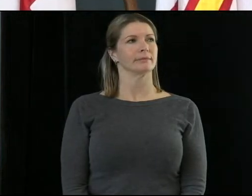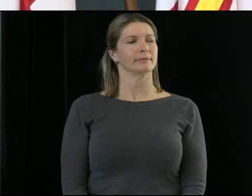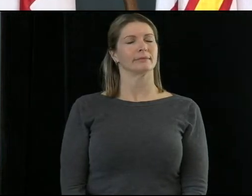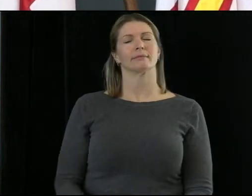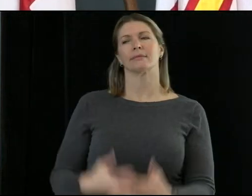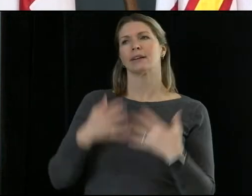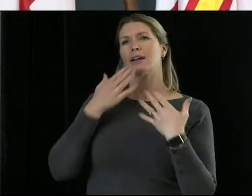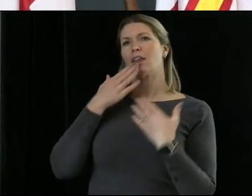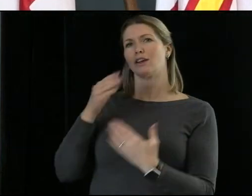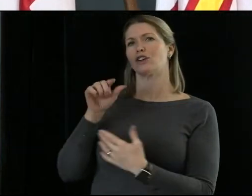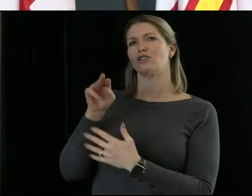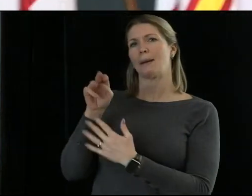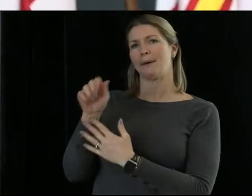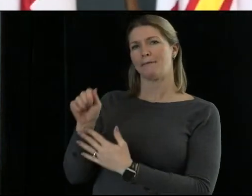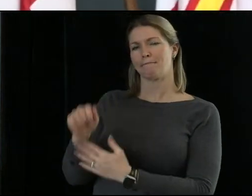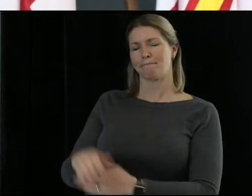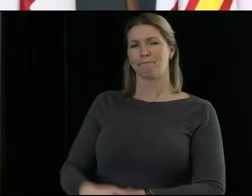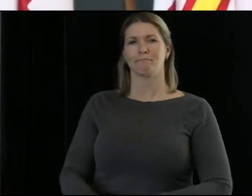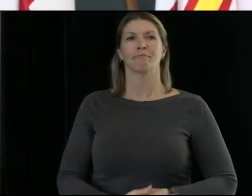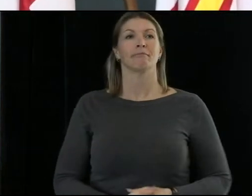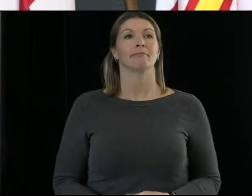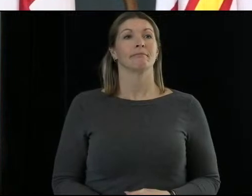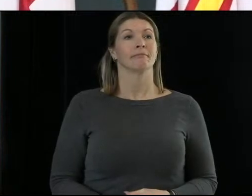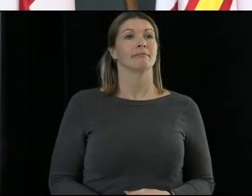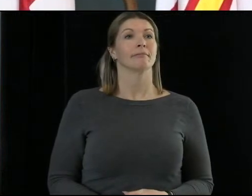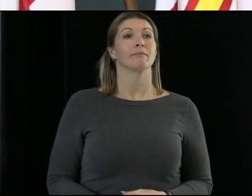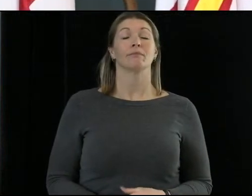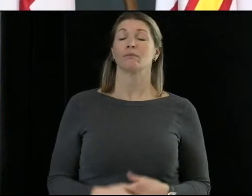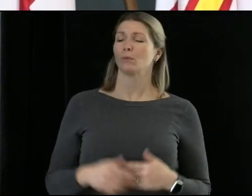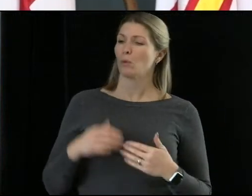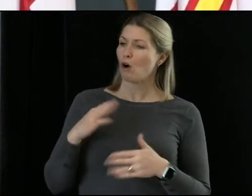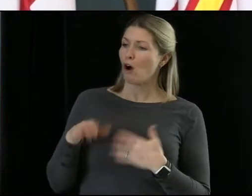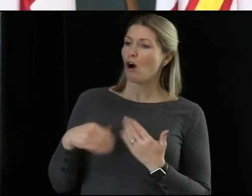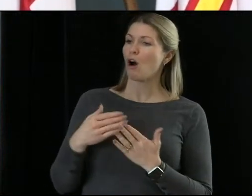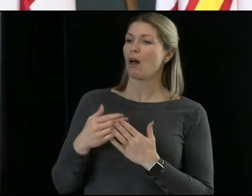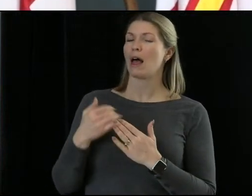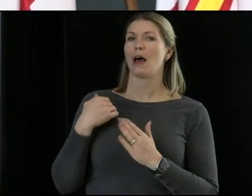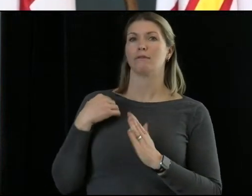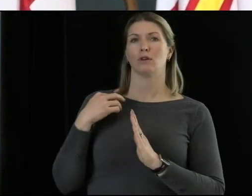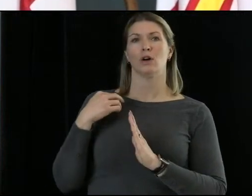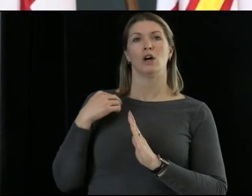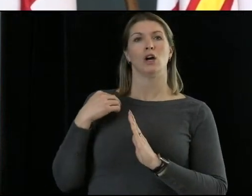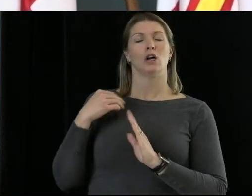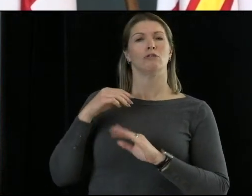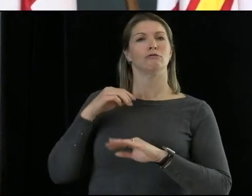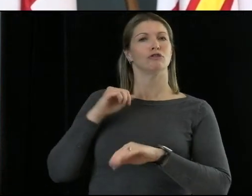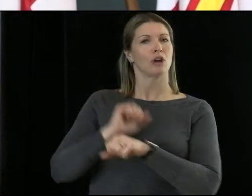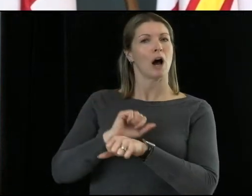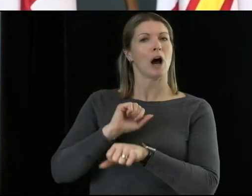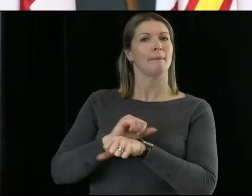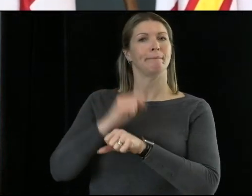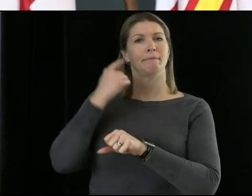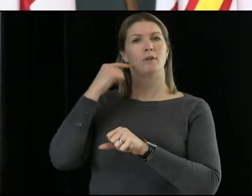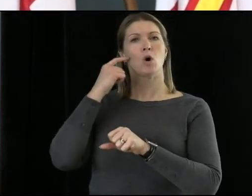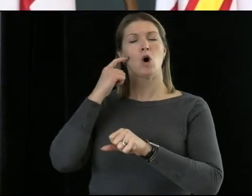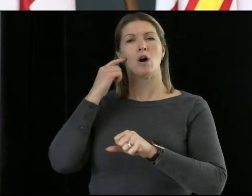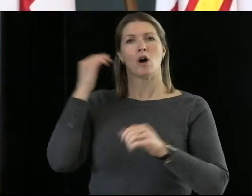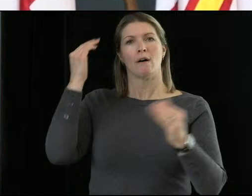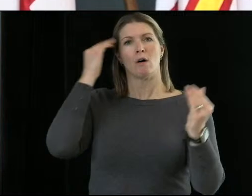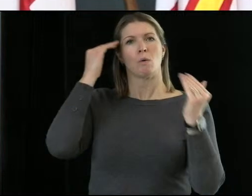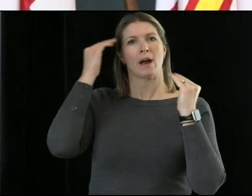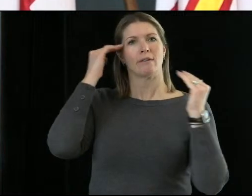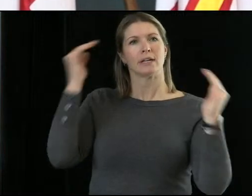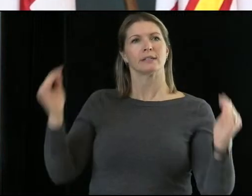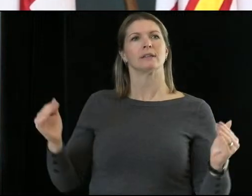Thank you, Gemma. We all have a role to play in raising awareness surrounding gender-based violence. It is